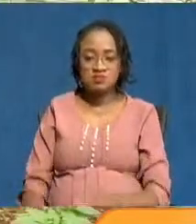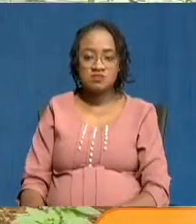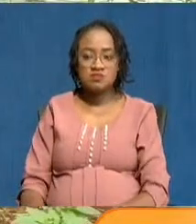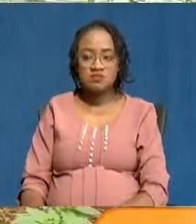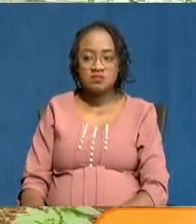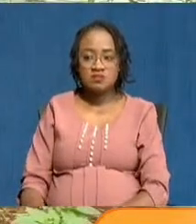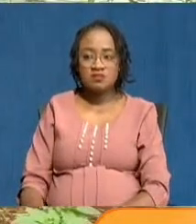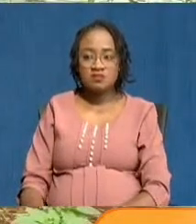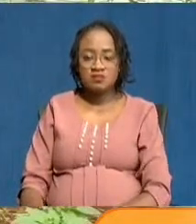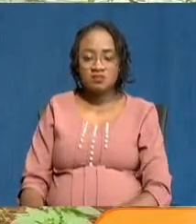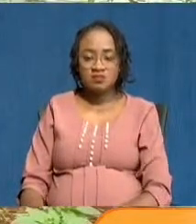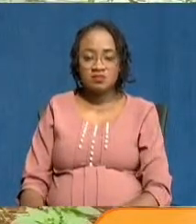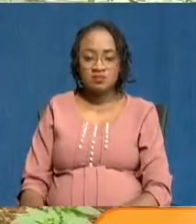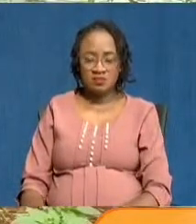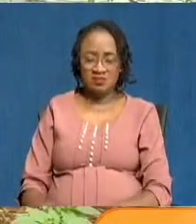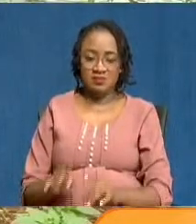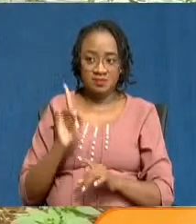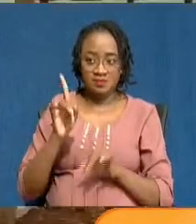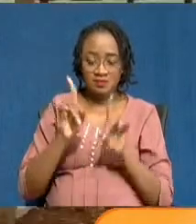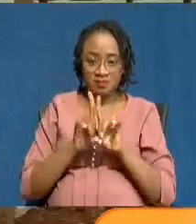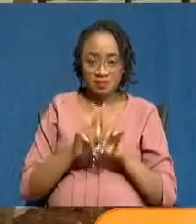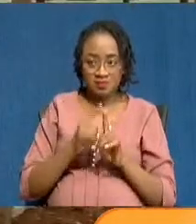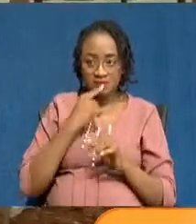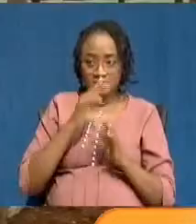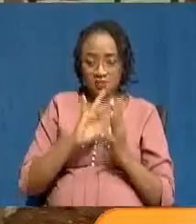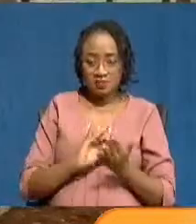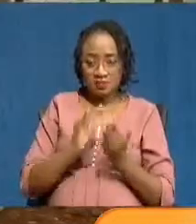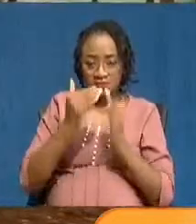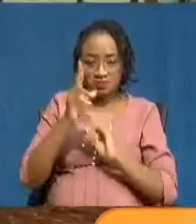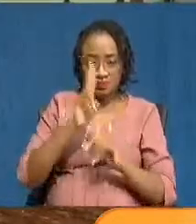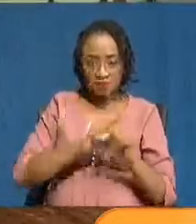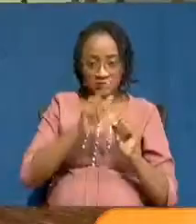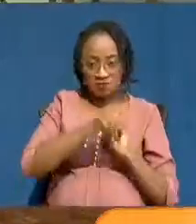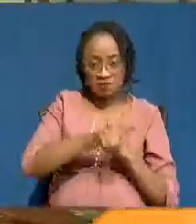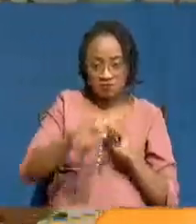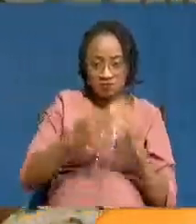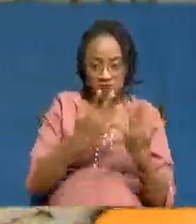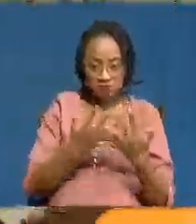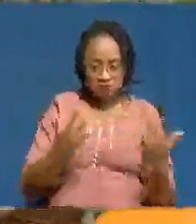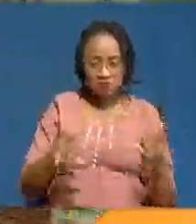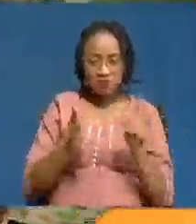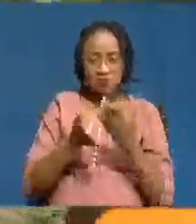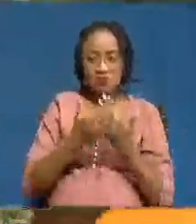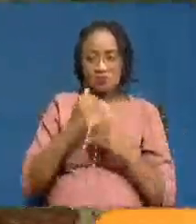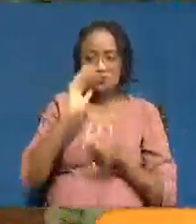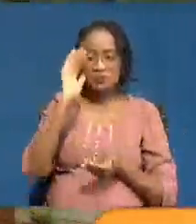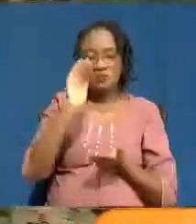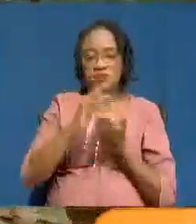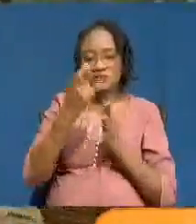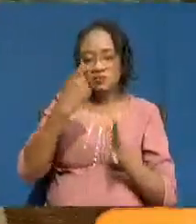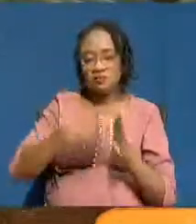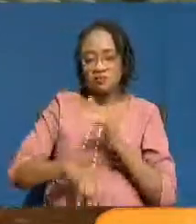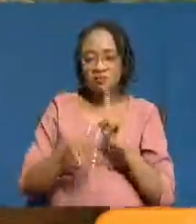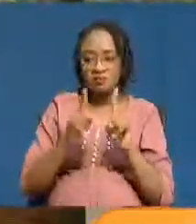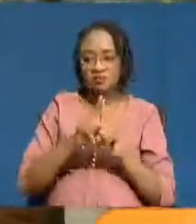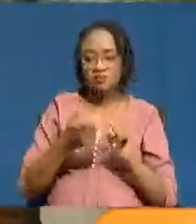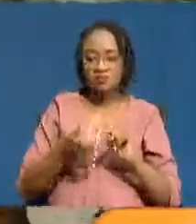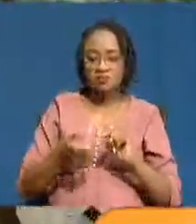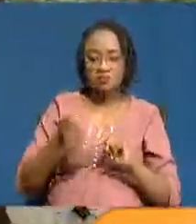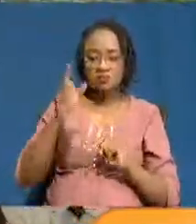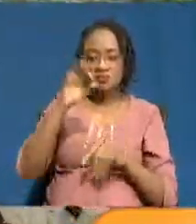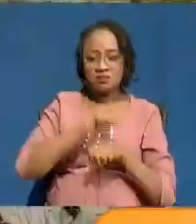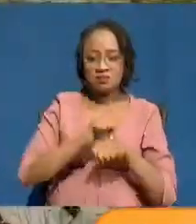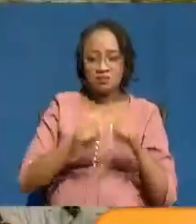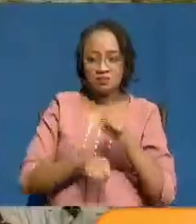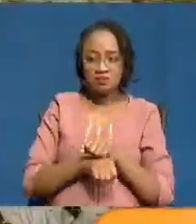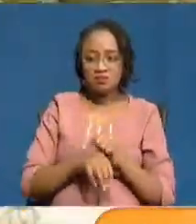Mugodo says the approach uses locally available materials to keep costs down while extending the lifespan of the